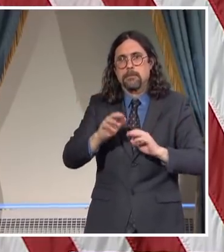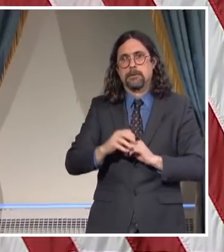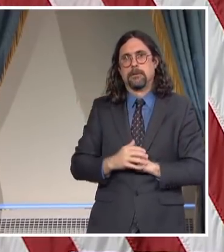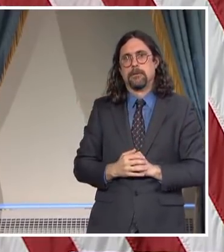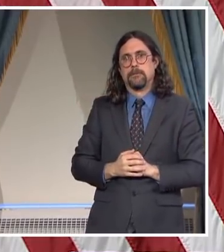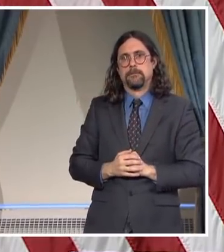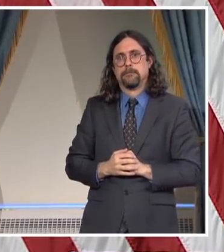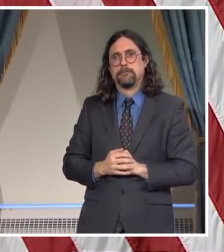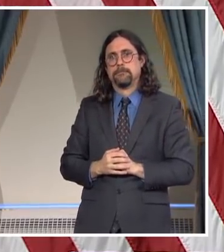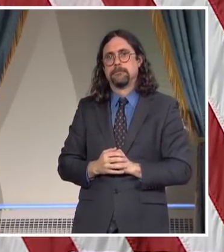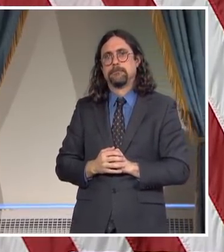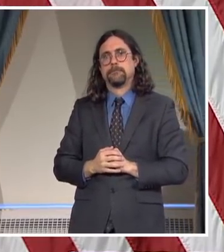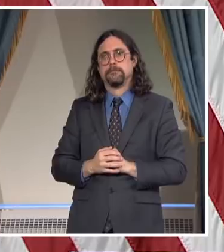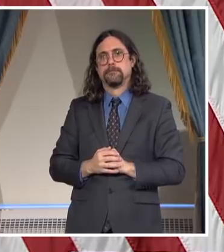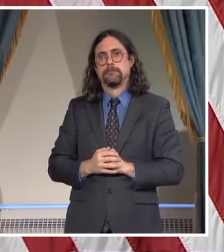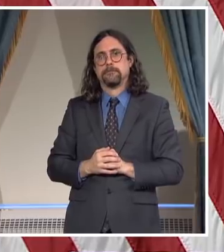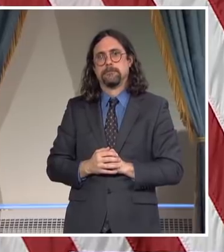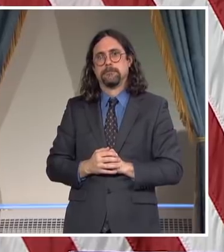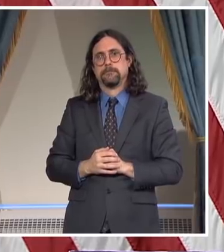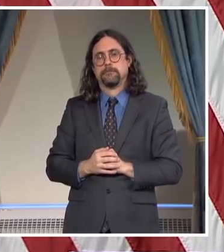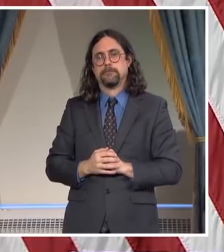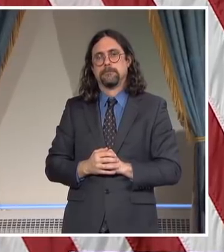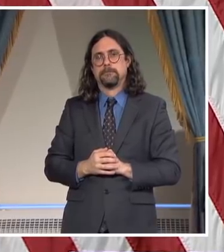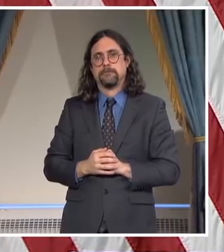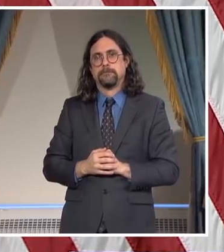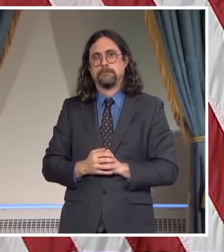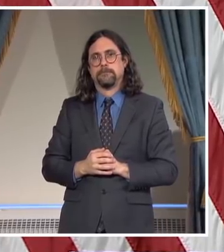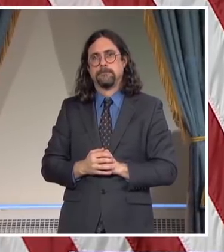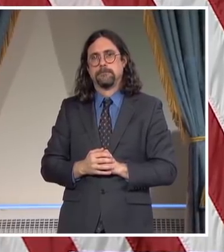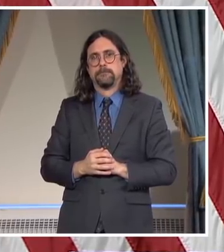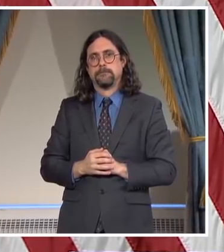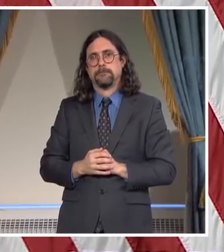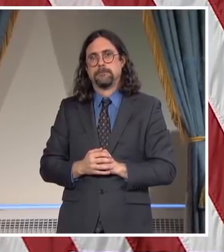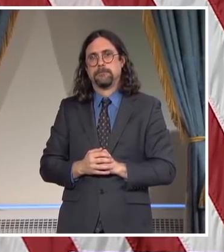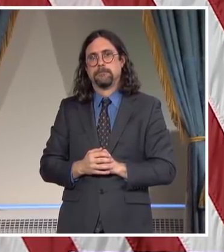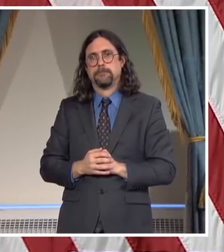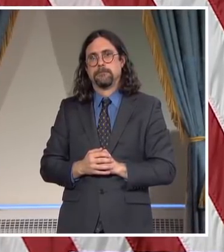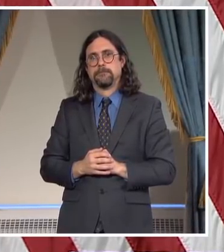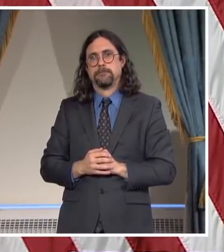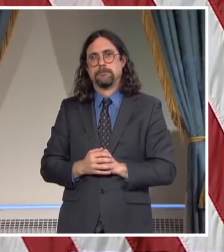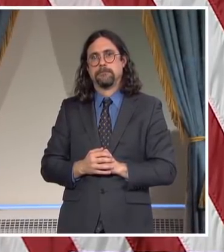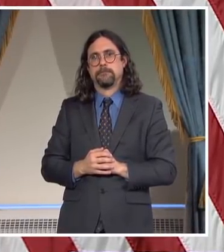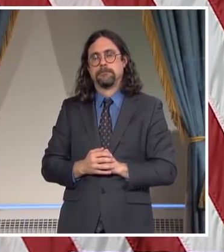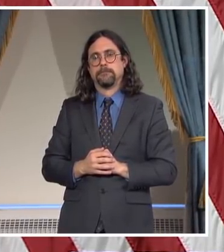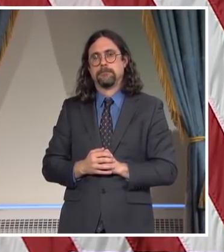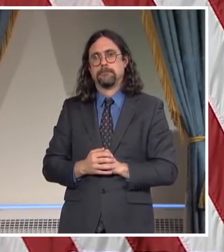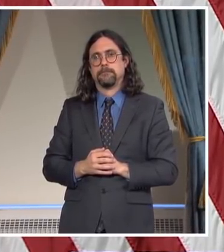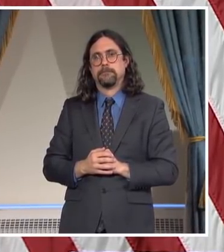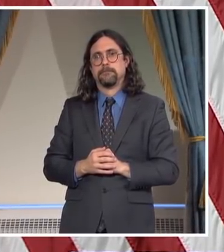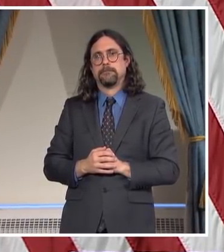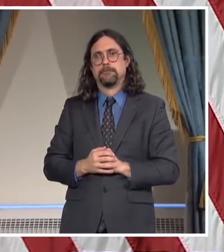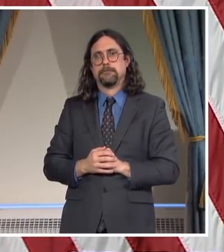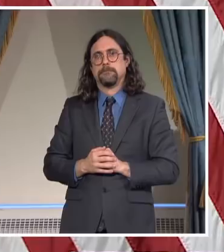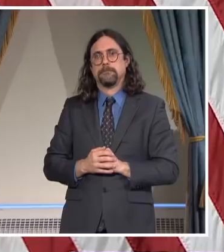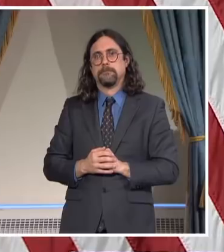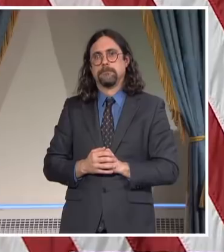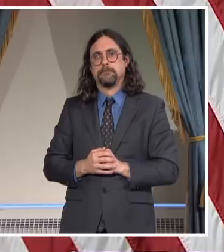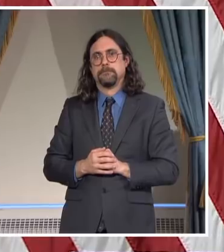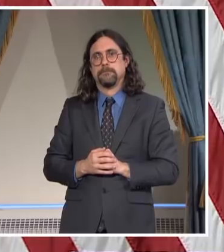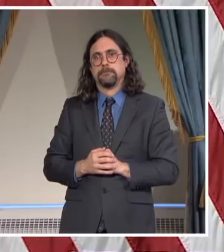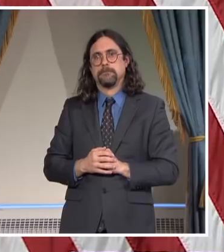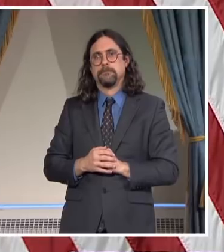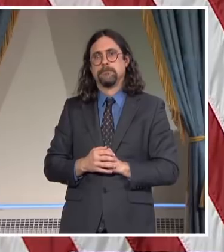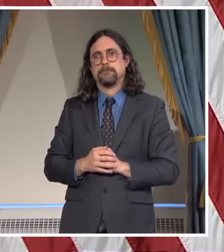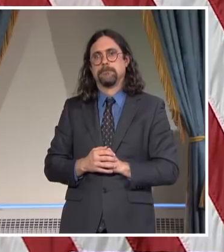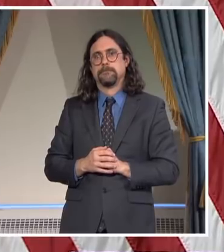educated me on this point. He is going to be turning vast amounts of his buildings into ICUs. He conceivably could have a